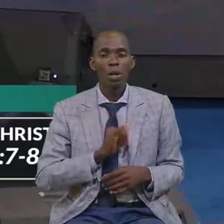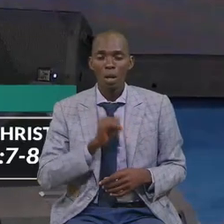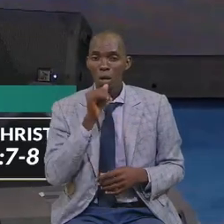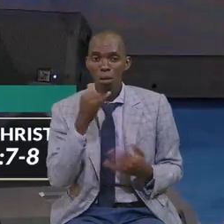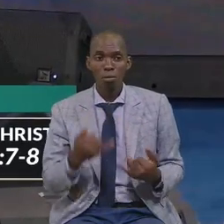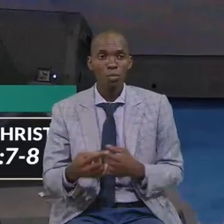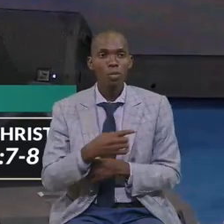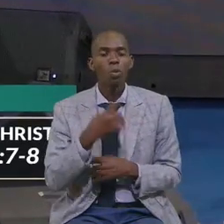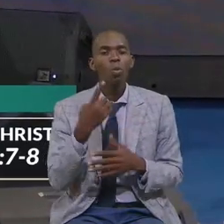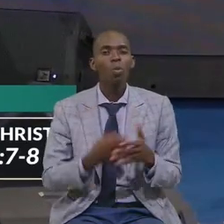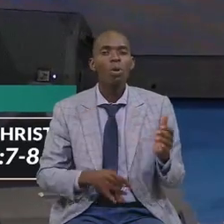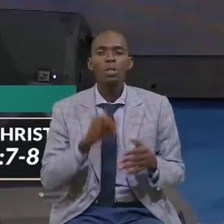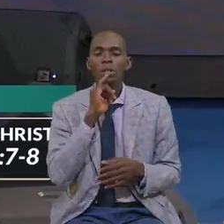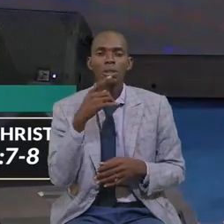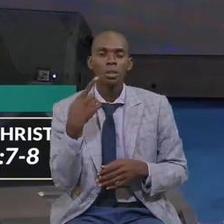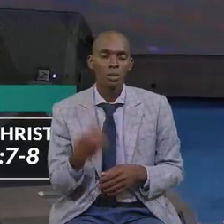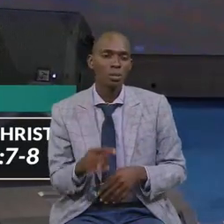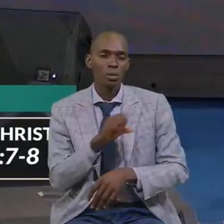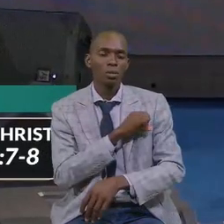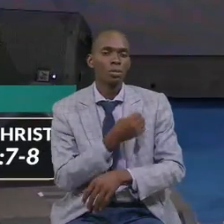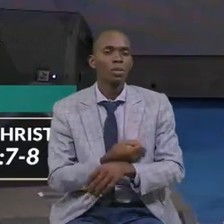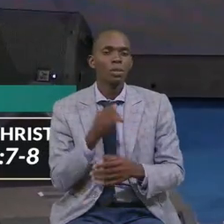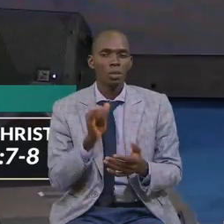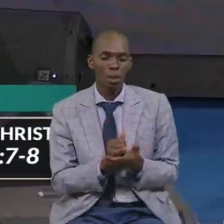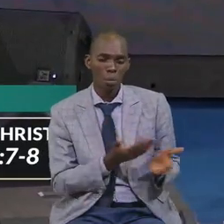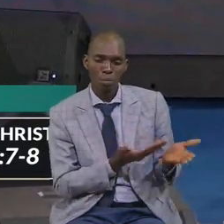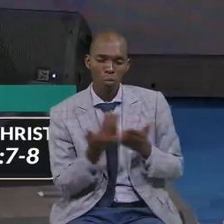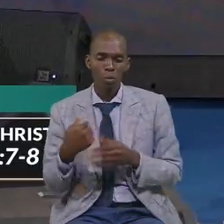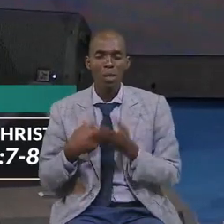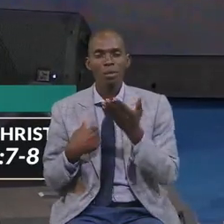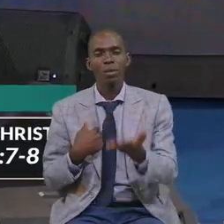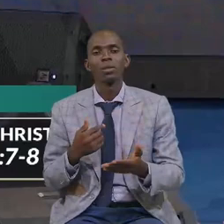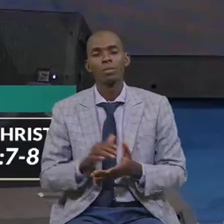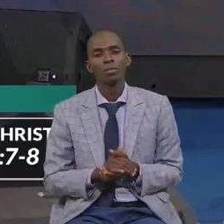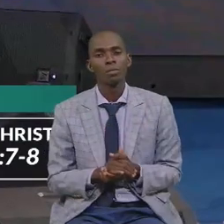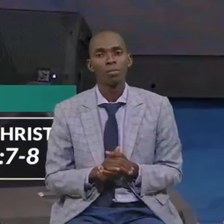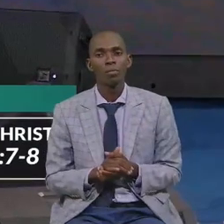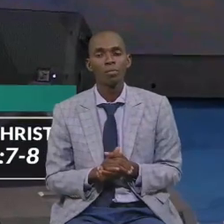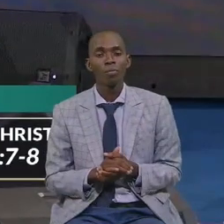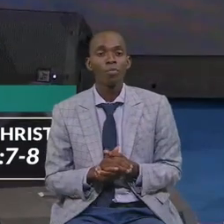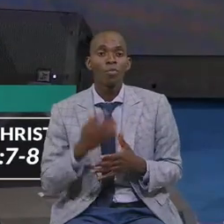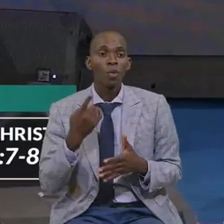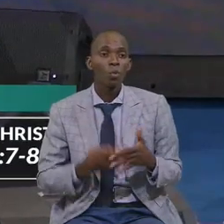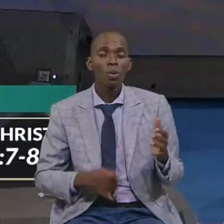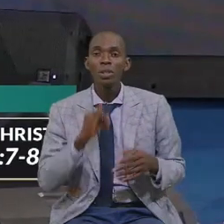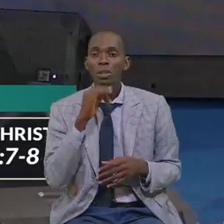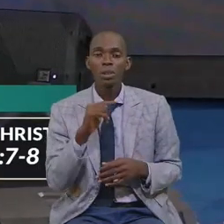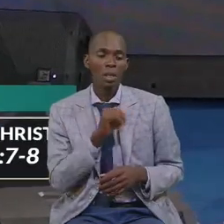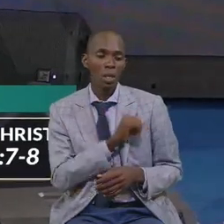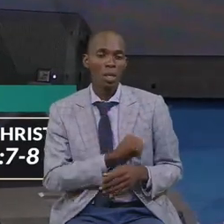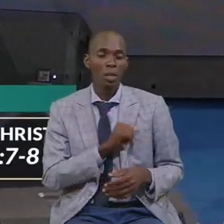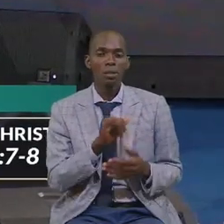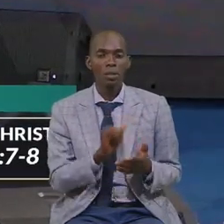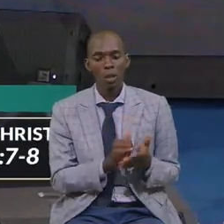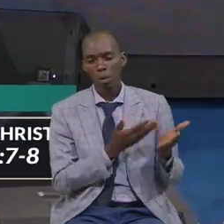What's the strength that got me there? What's the attitude that got